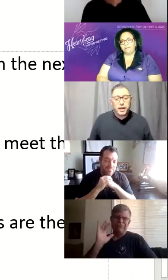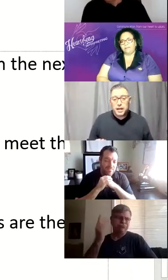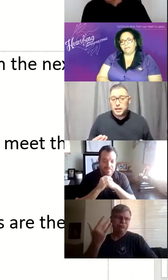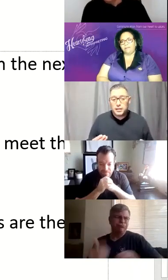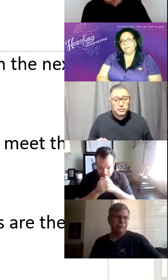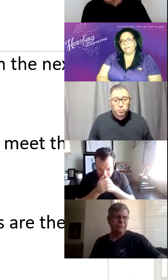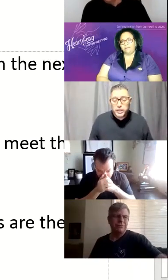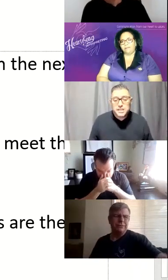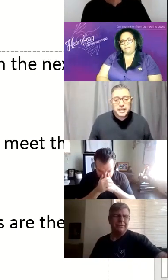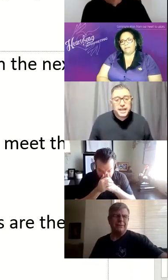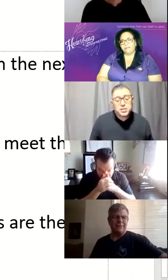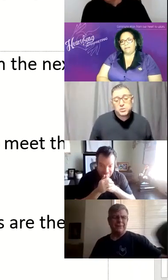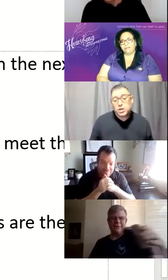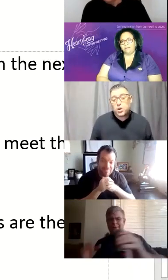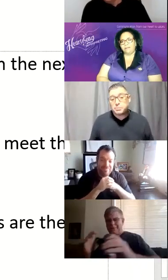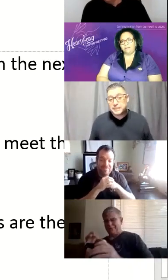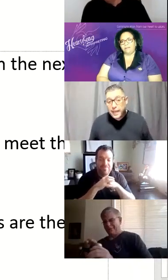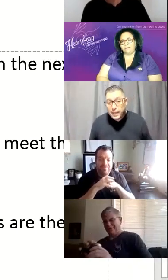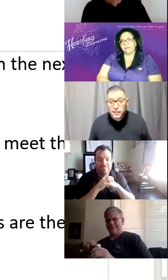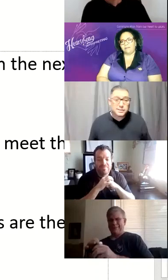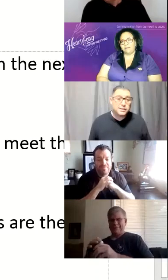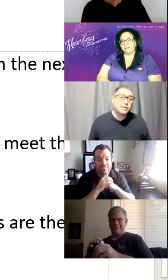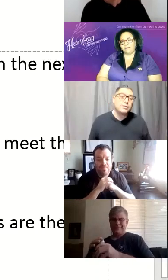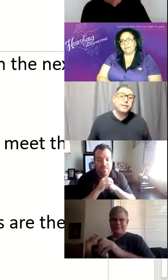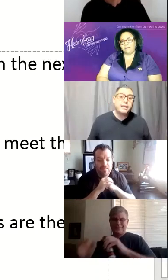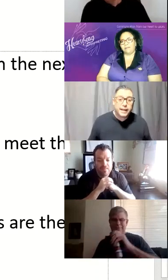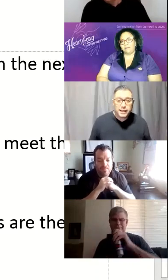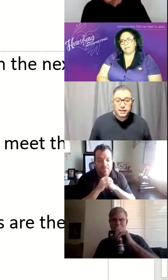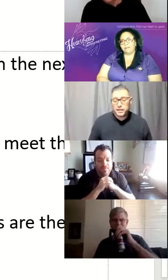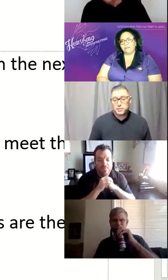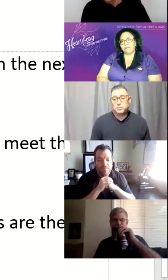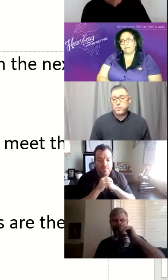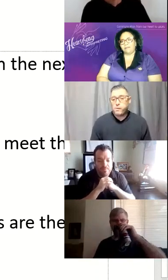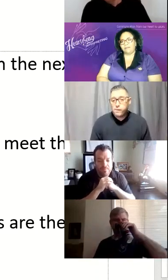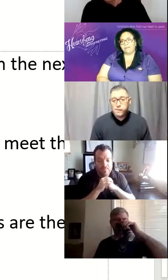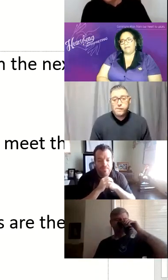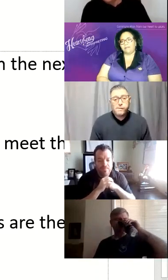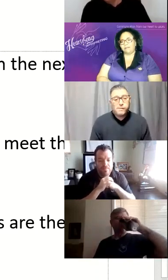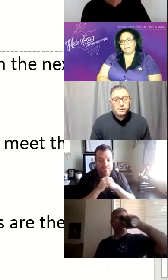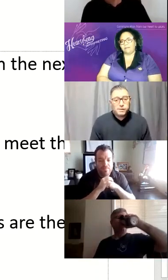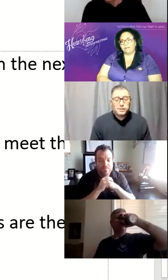know, working together, so it's all copacetic. So yeah, I got all that too.